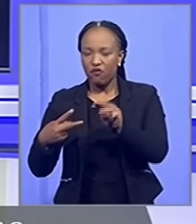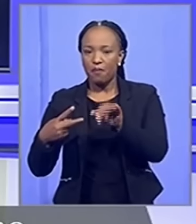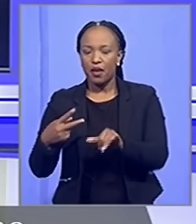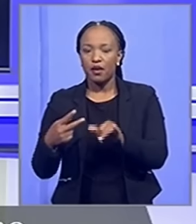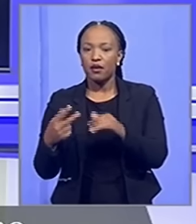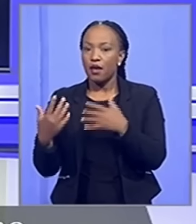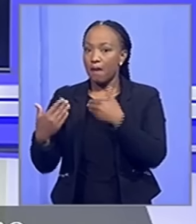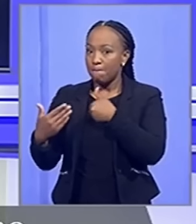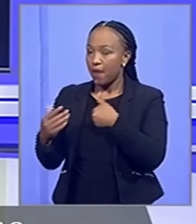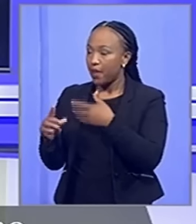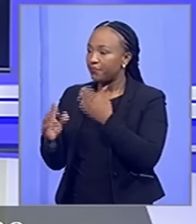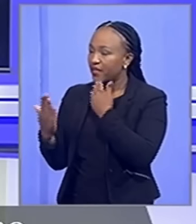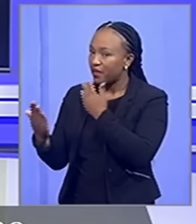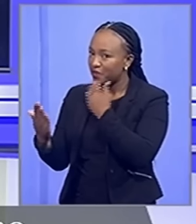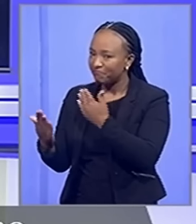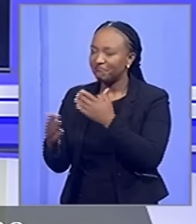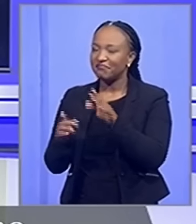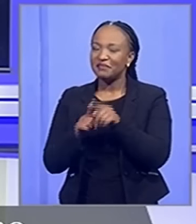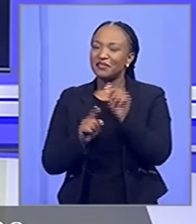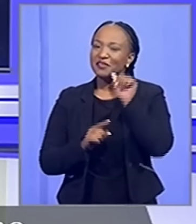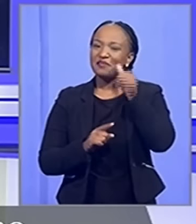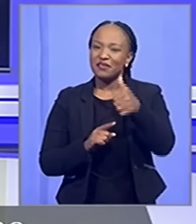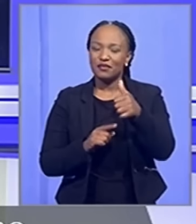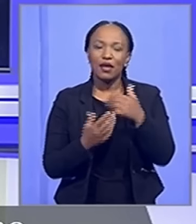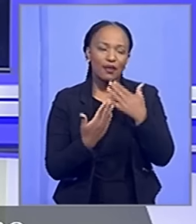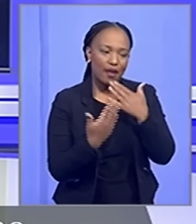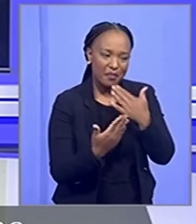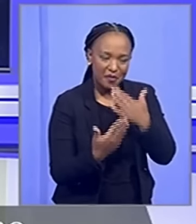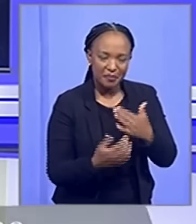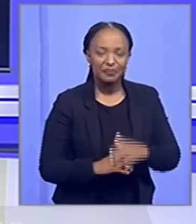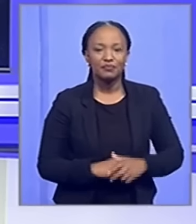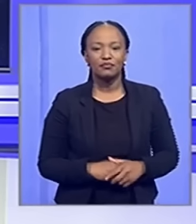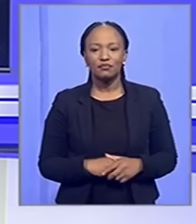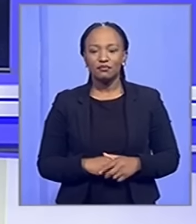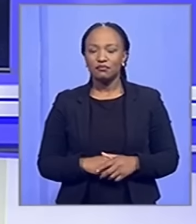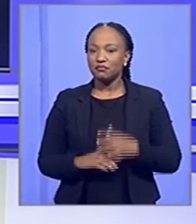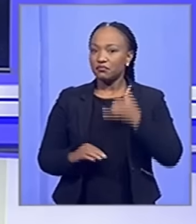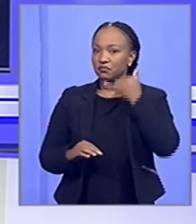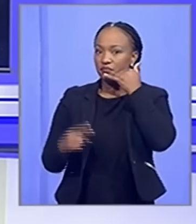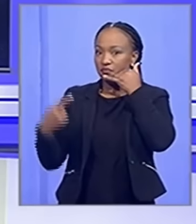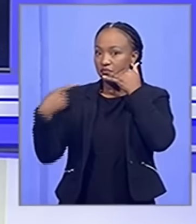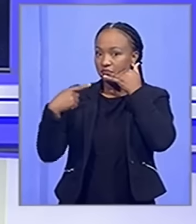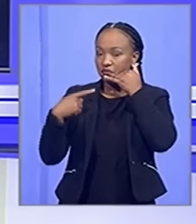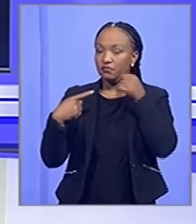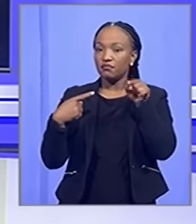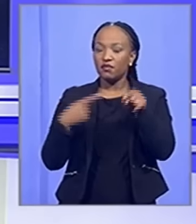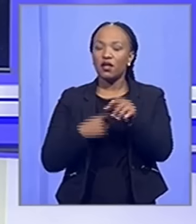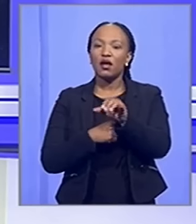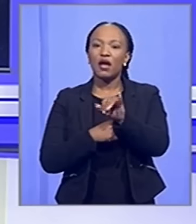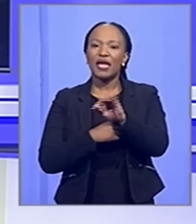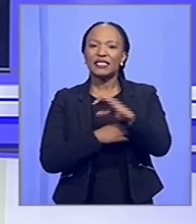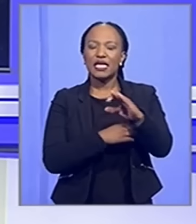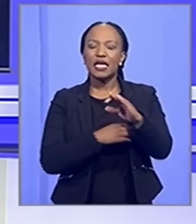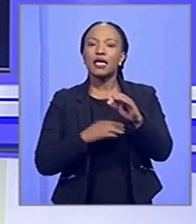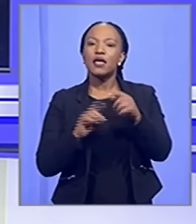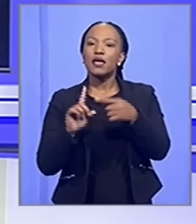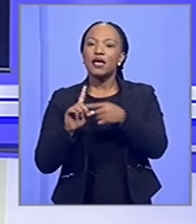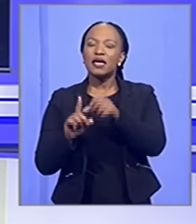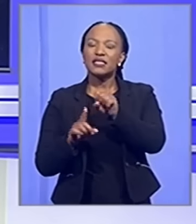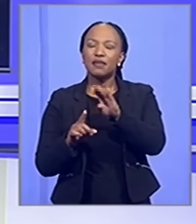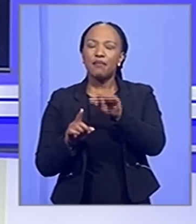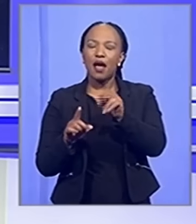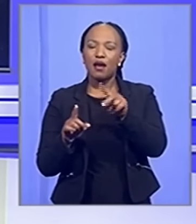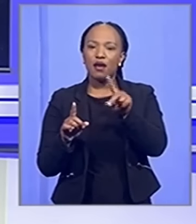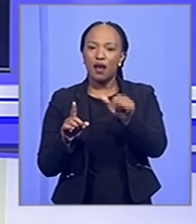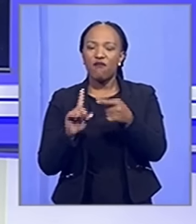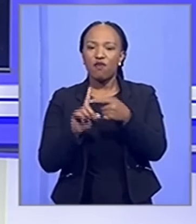leboga maetsho le ka moso. Ke a leboga. Yo ene le motsamaisi ka karetso o moagisi se banda go tswa kwa IEC